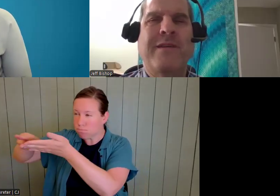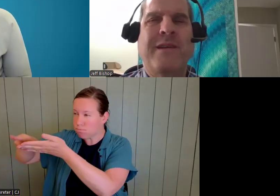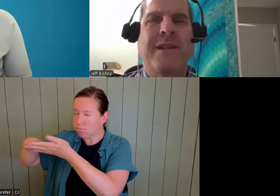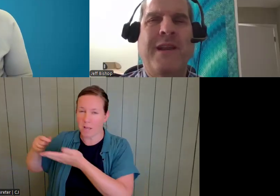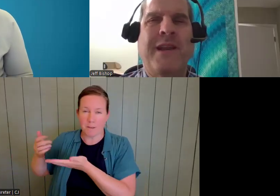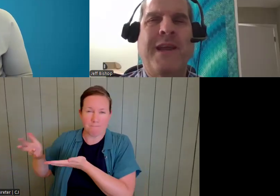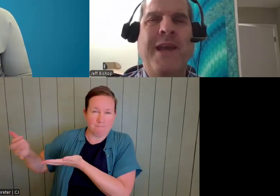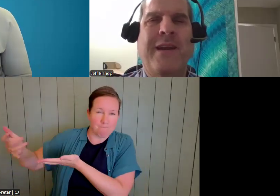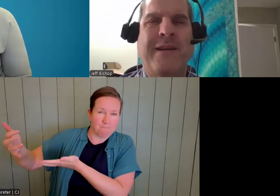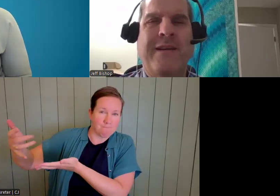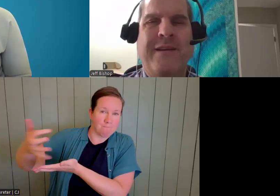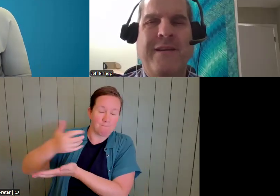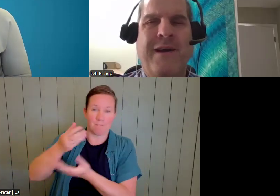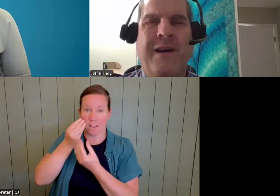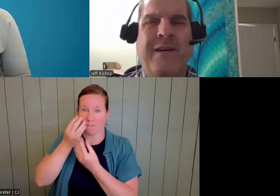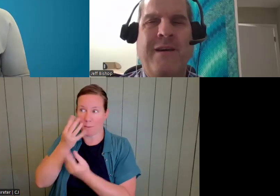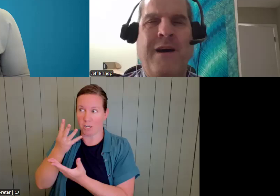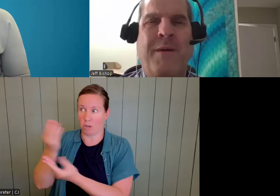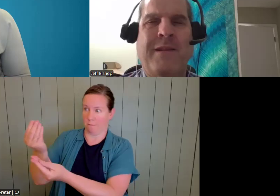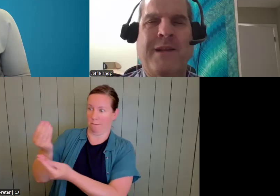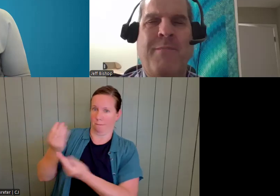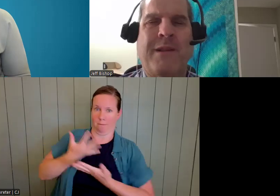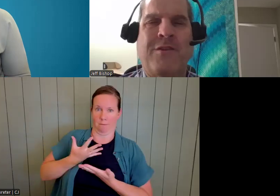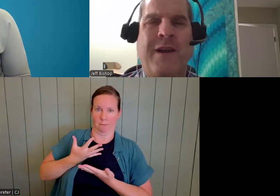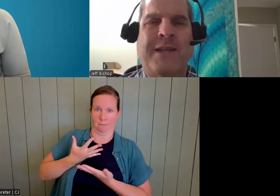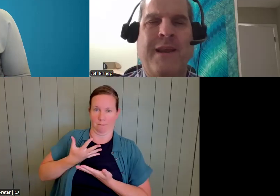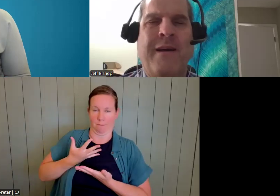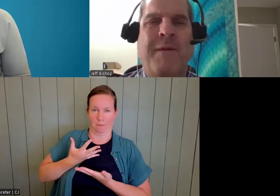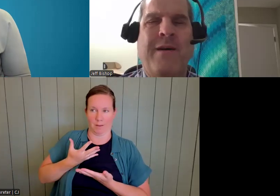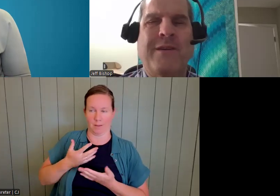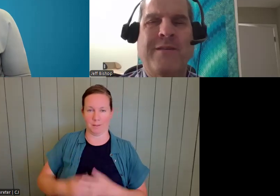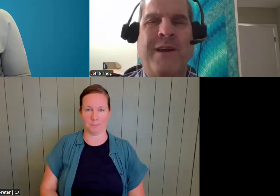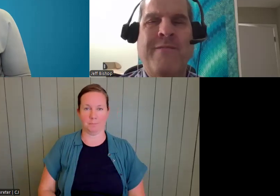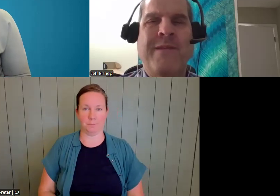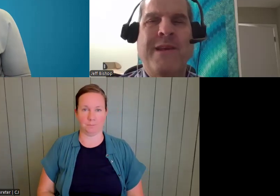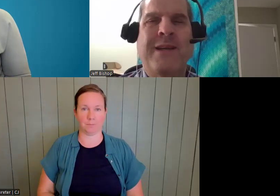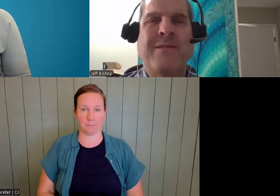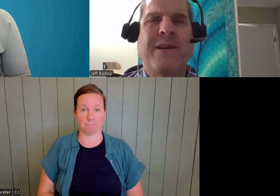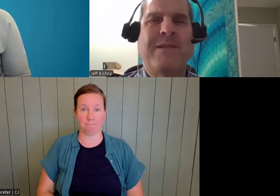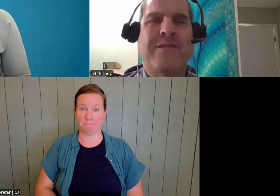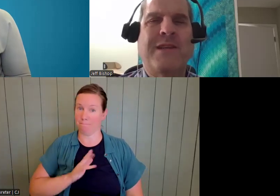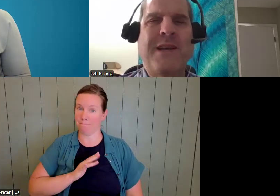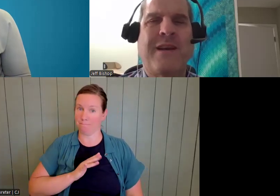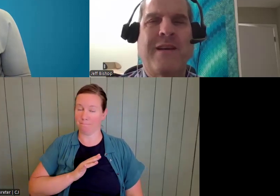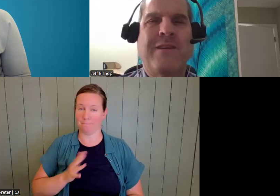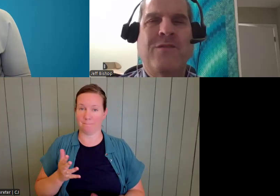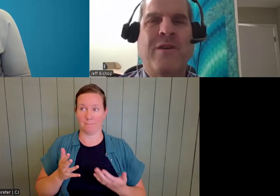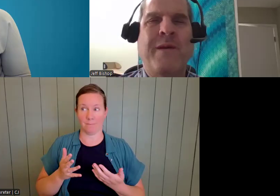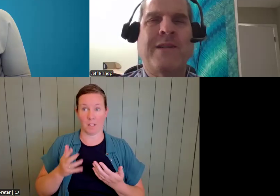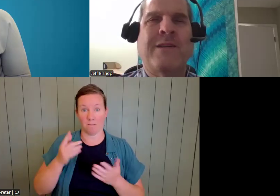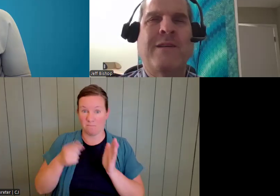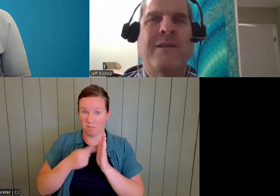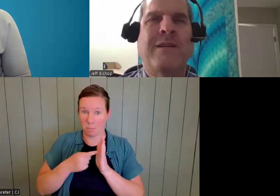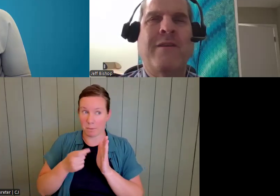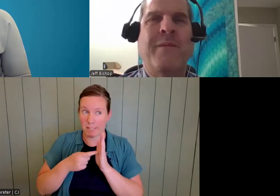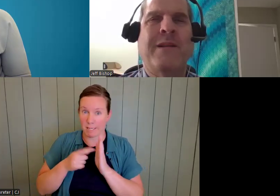information that it can uh, about the topic that you're asking about. Okay. And sometimes this could take 20